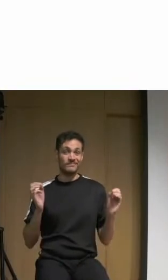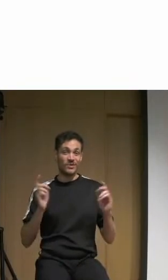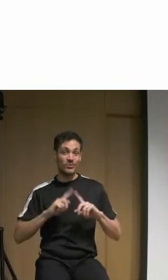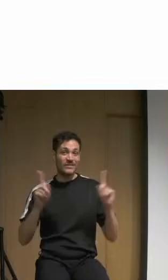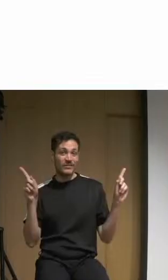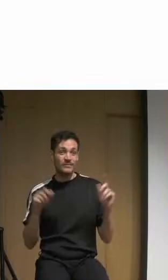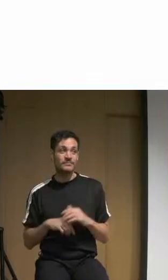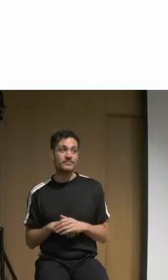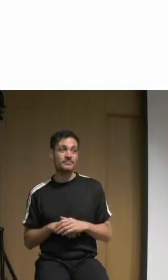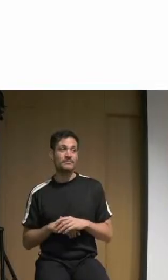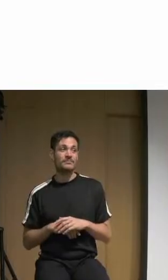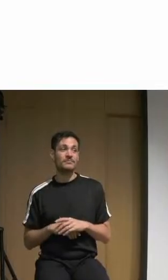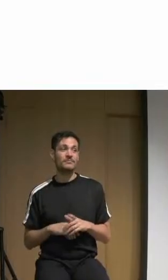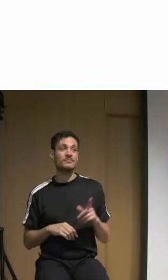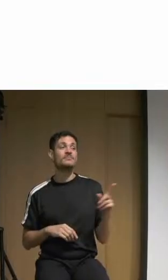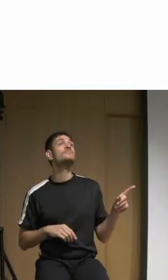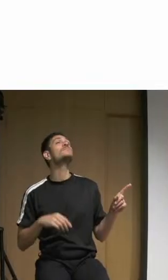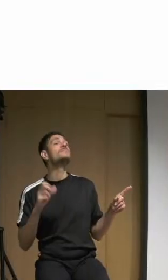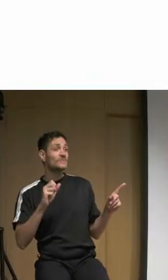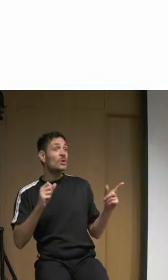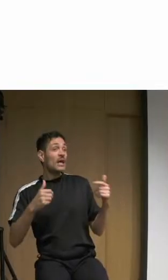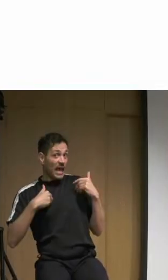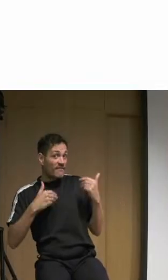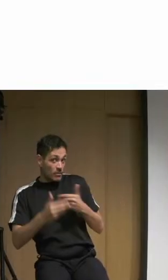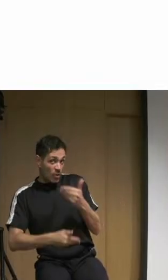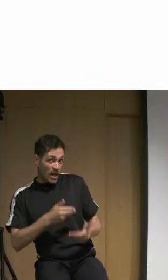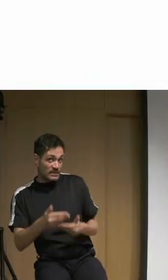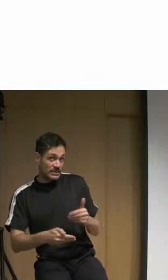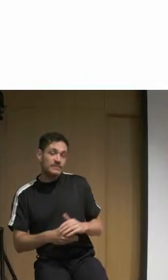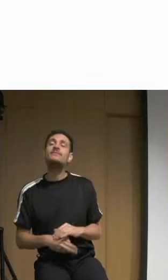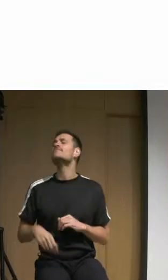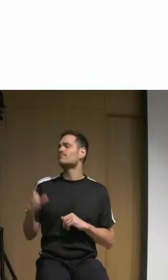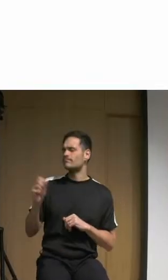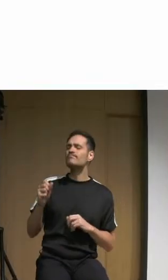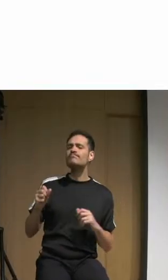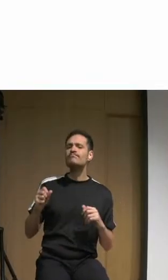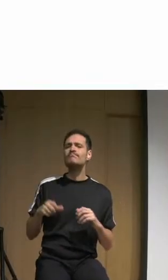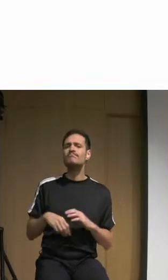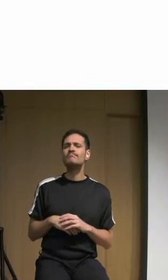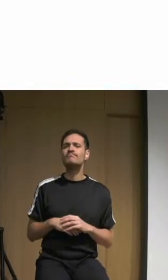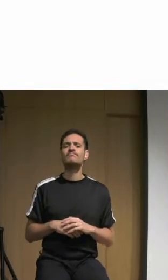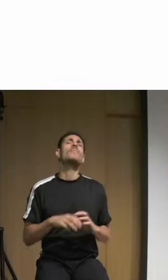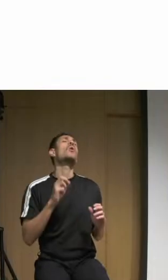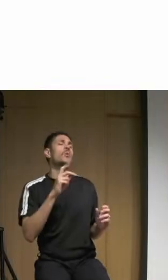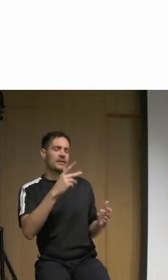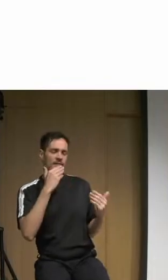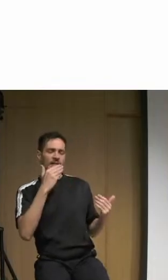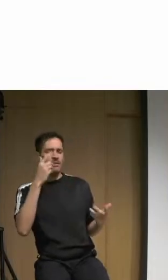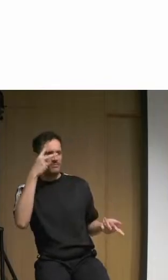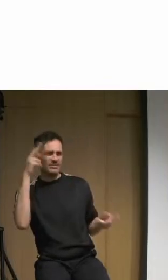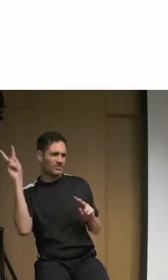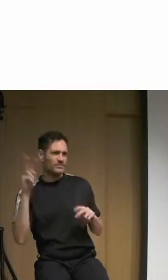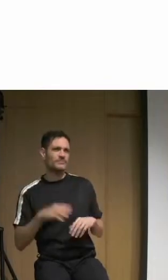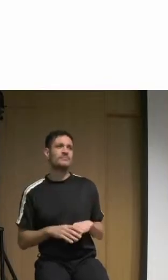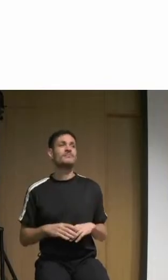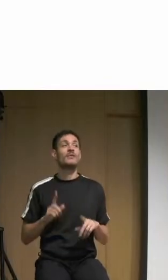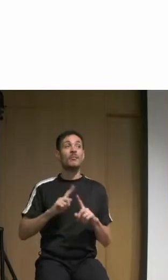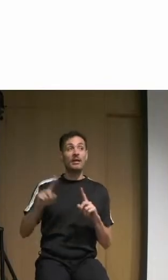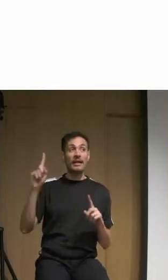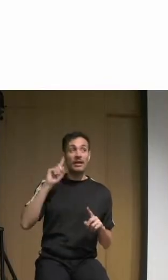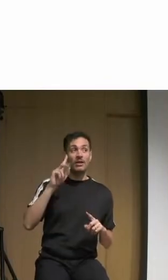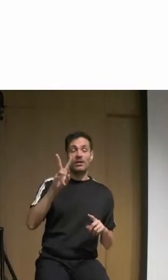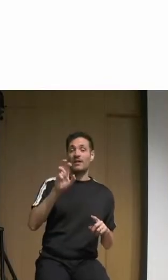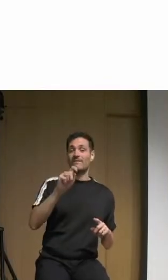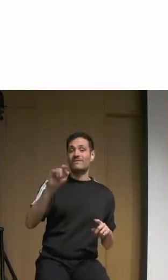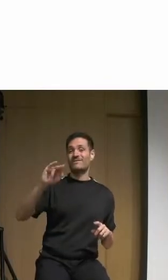So they did go through a process. Yes, I'm sorry. Yes, they did. Okay, they did. They did. Thank you. Okay, but Okay. when I'm hearing vetting, I'm thinking that we're going